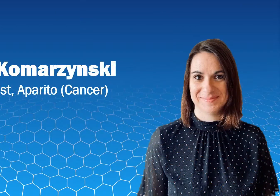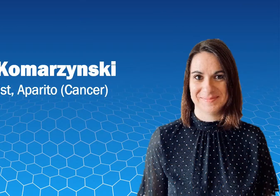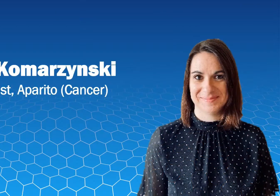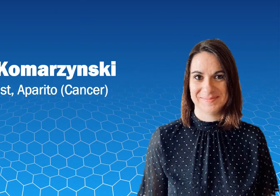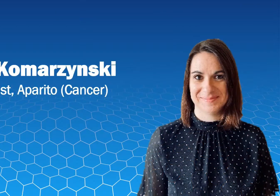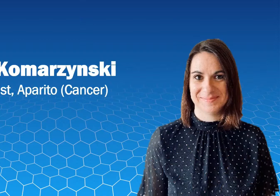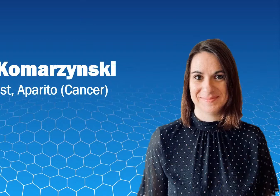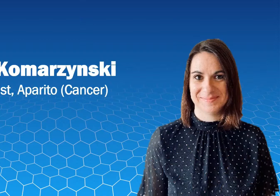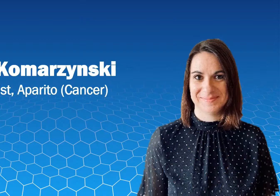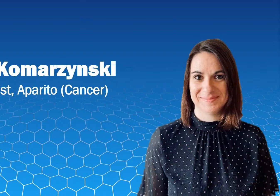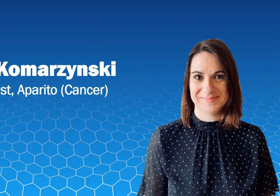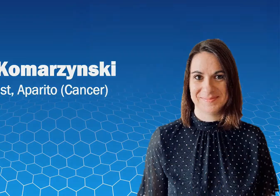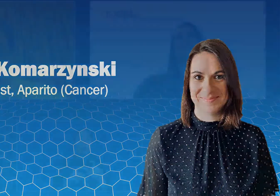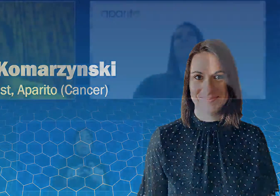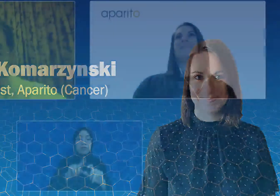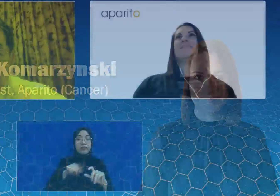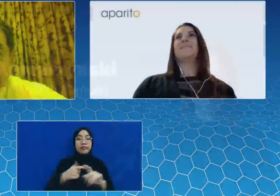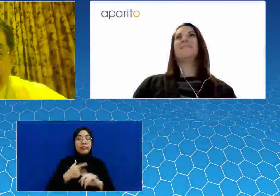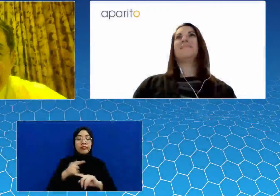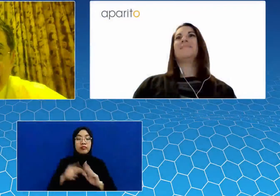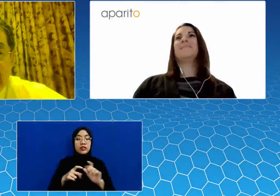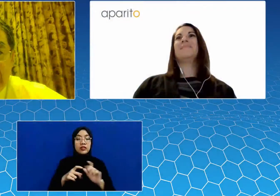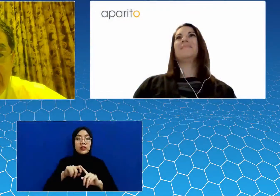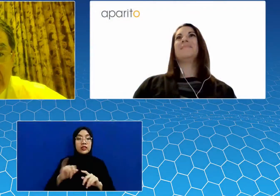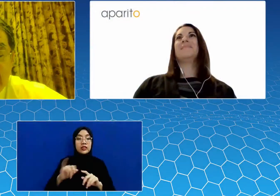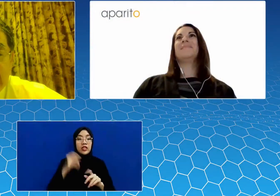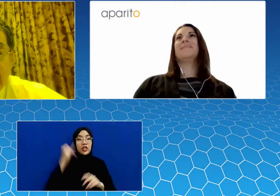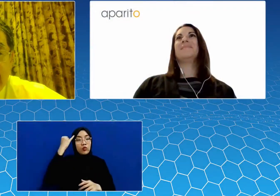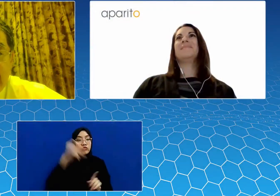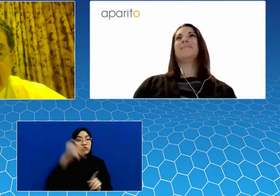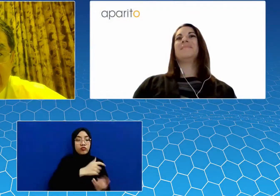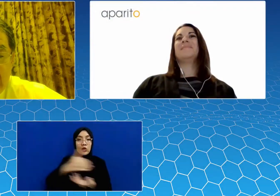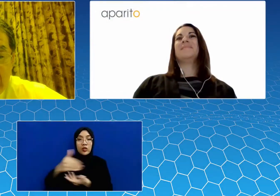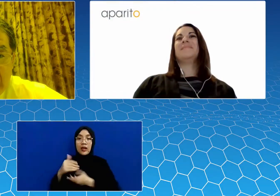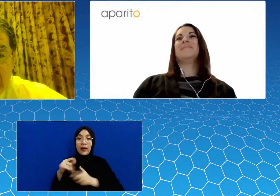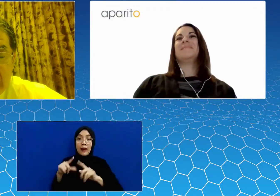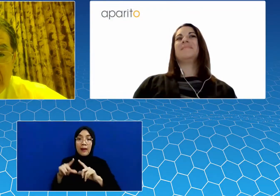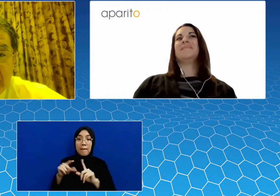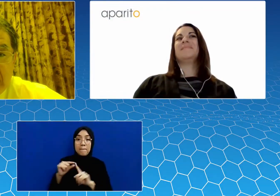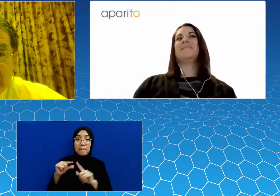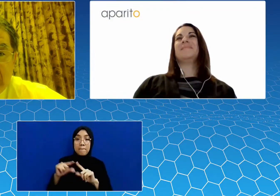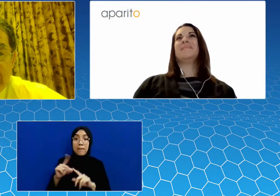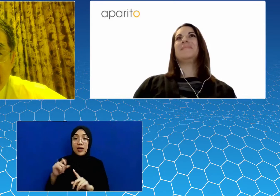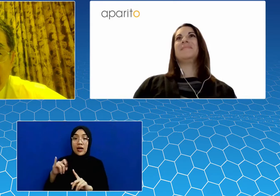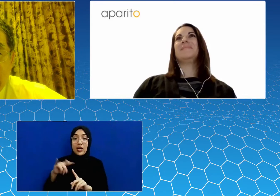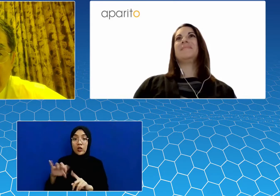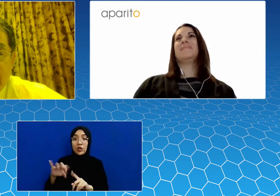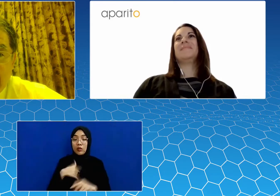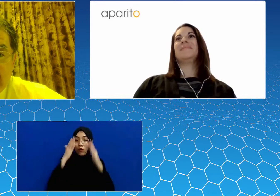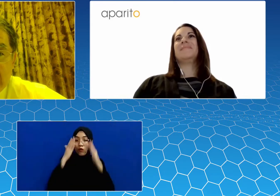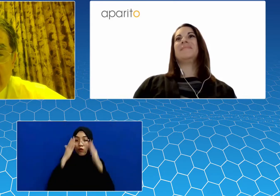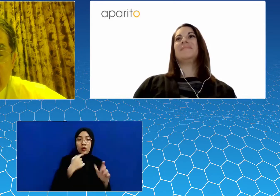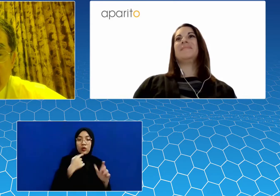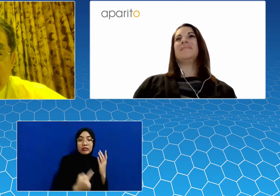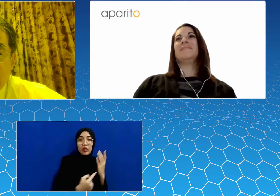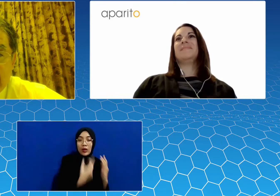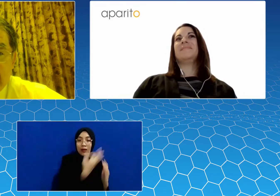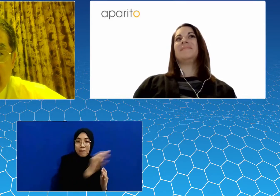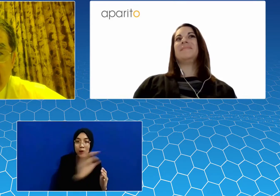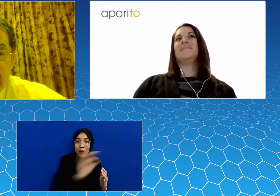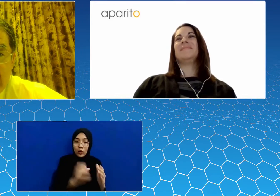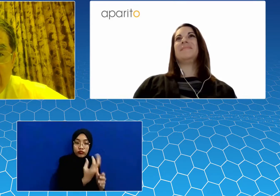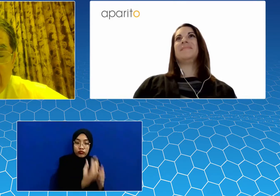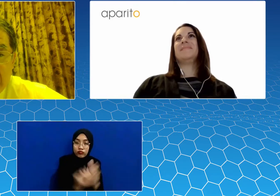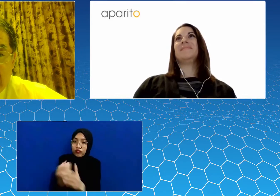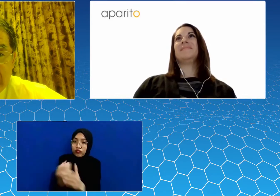Aparito, and we'll shift gears a little bit and then focus on the new technologies which are emerging for the treatment of